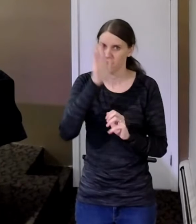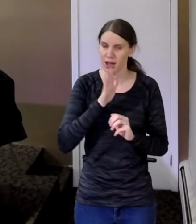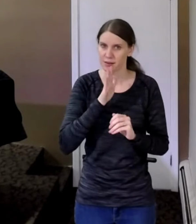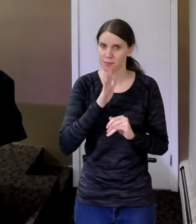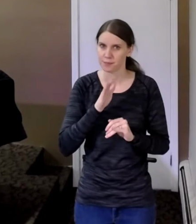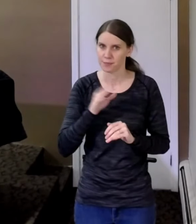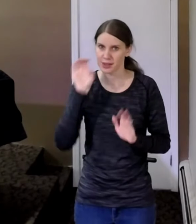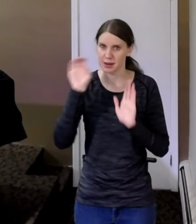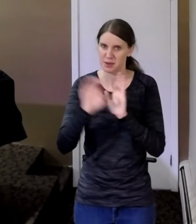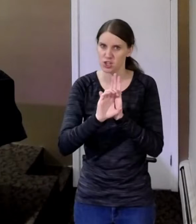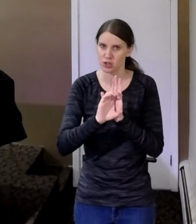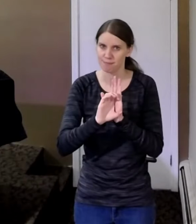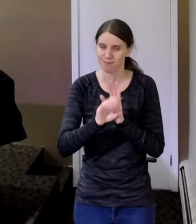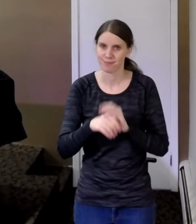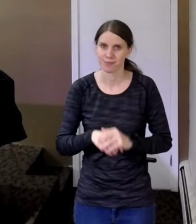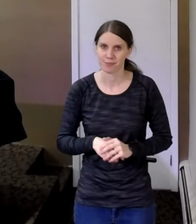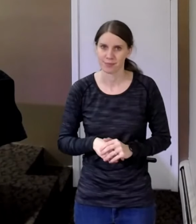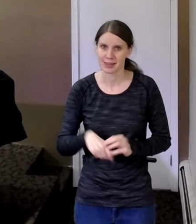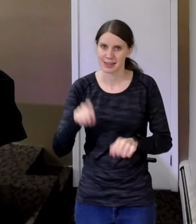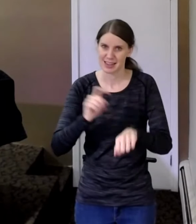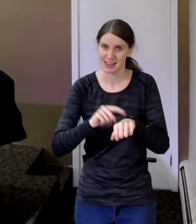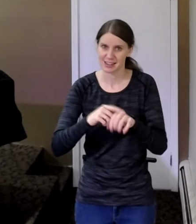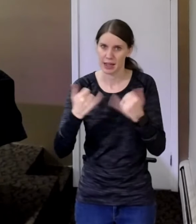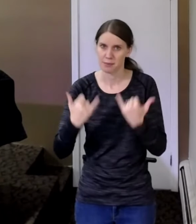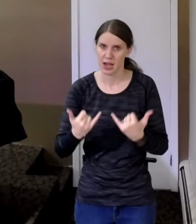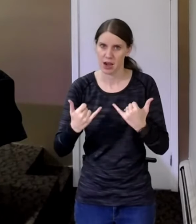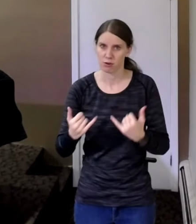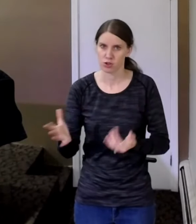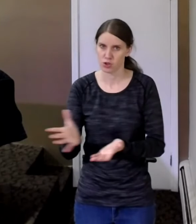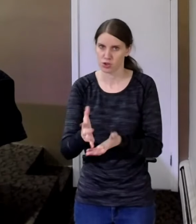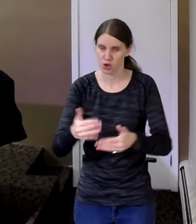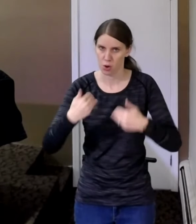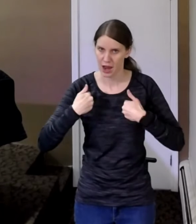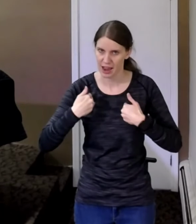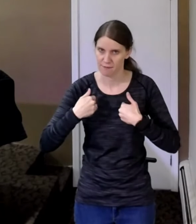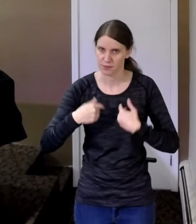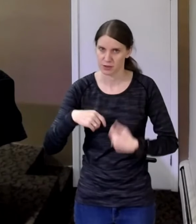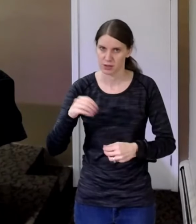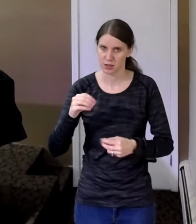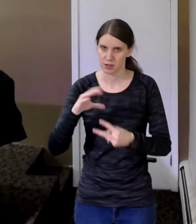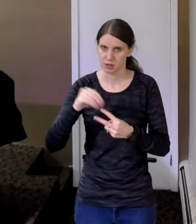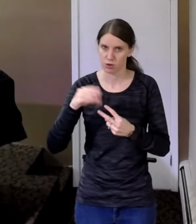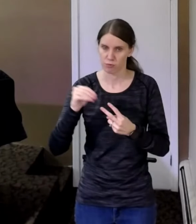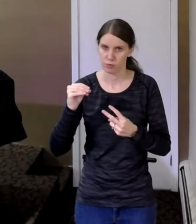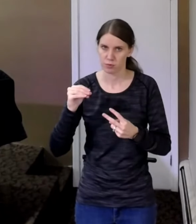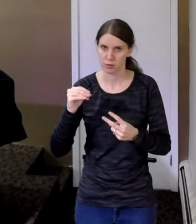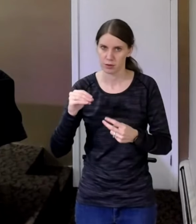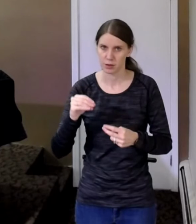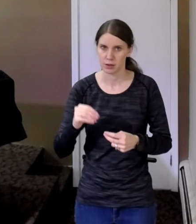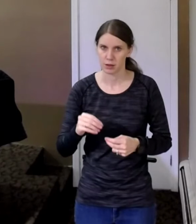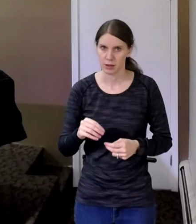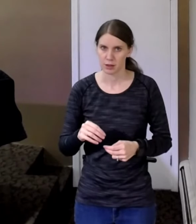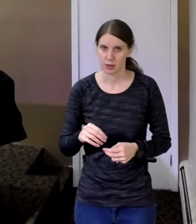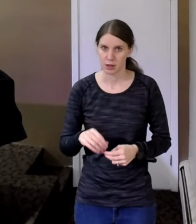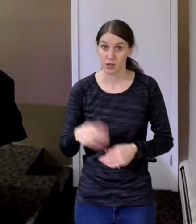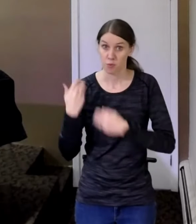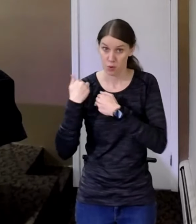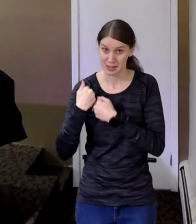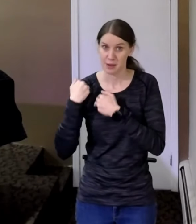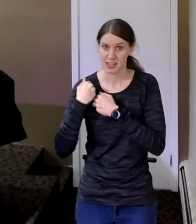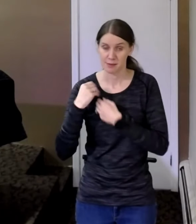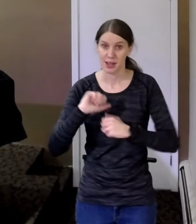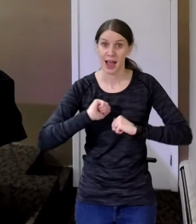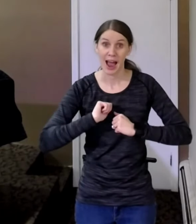Time we own our choices. Be responsible for not only what we say and do to others, but even how